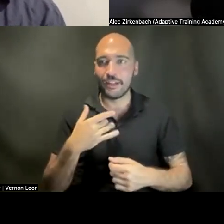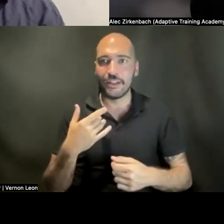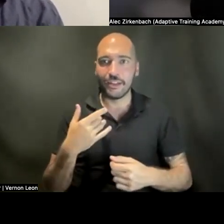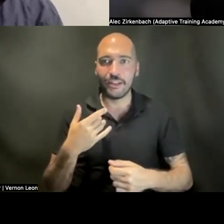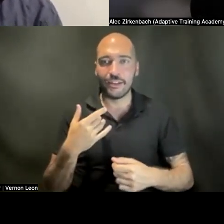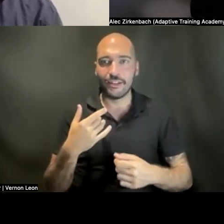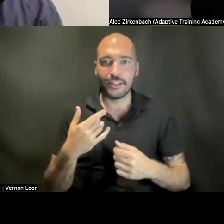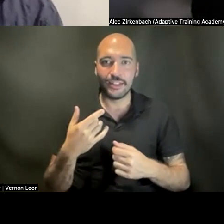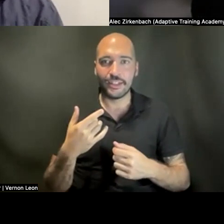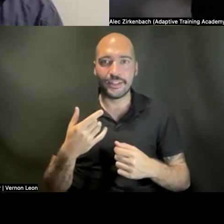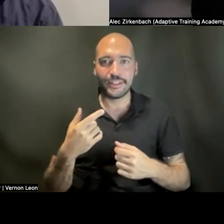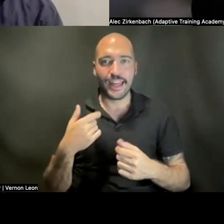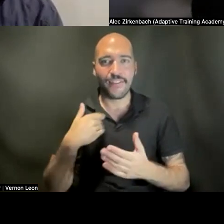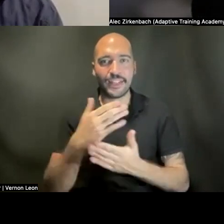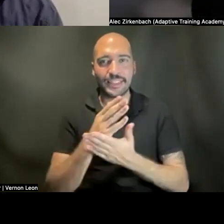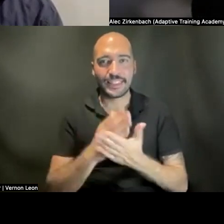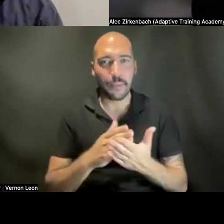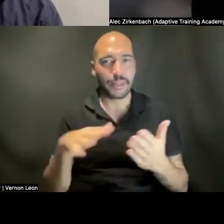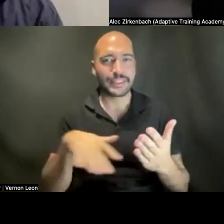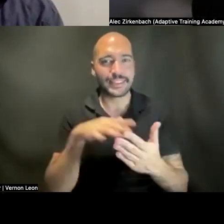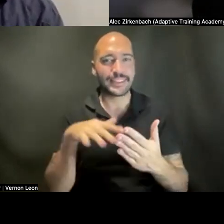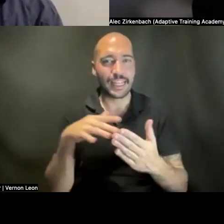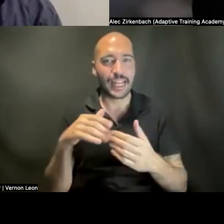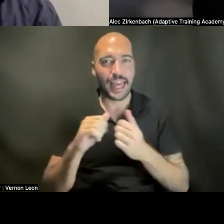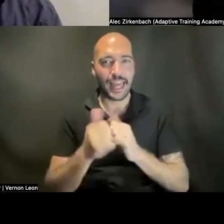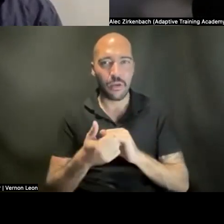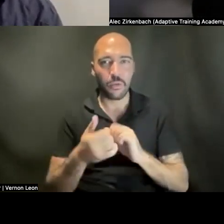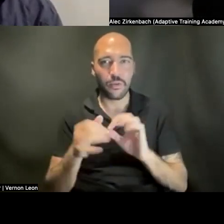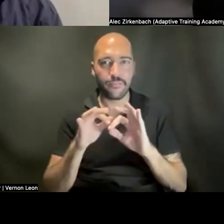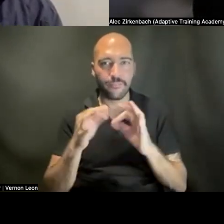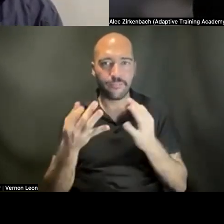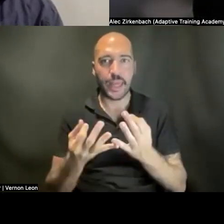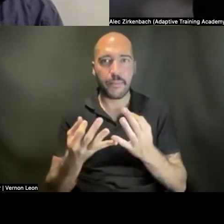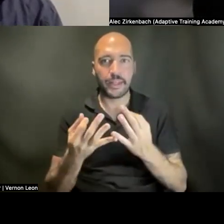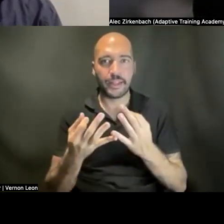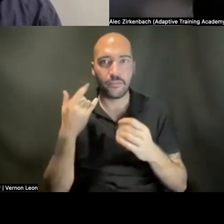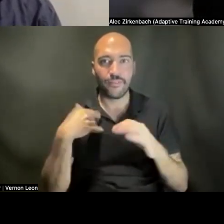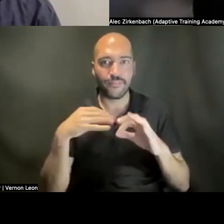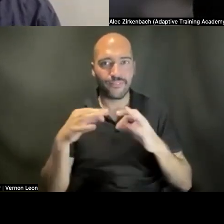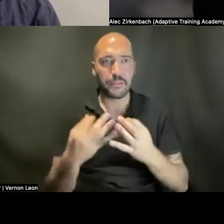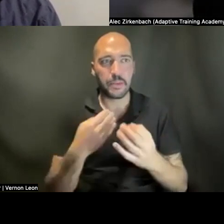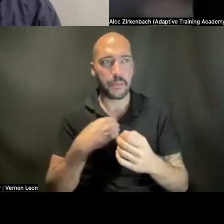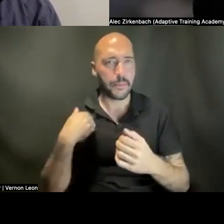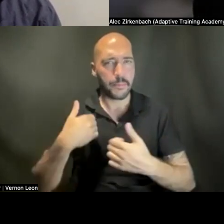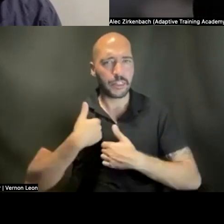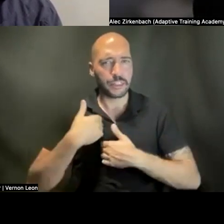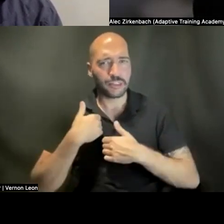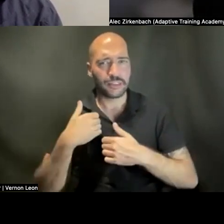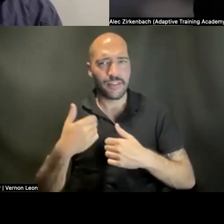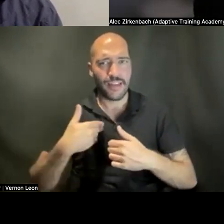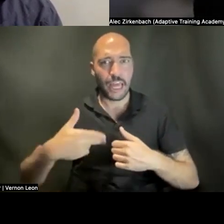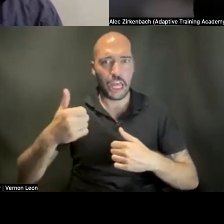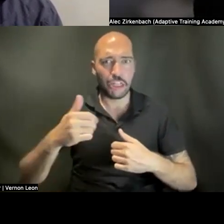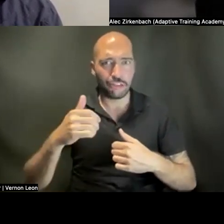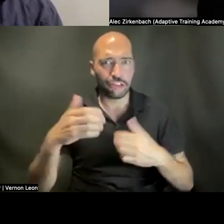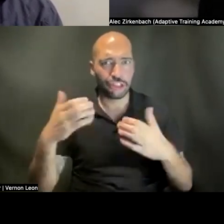be there has to be some study about how, family, if you have a family member in military, then you have a higher